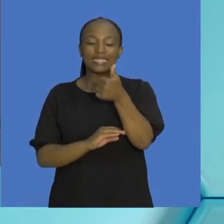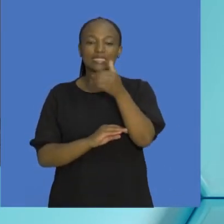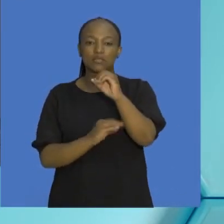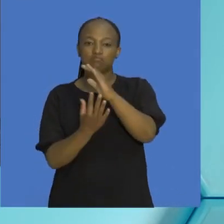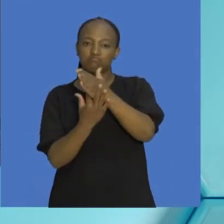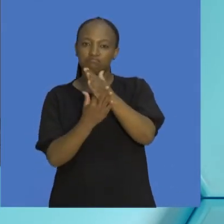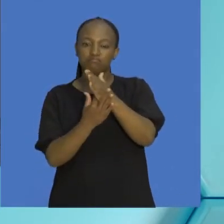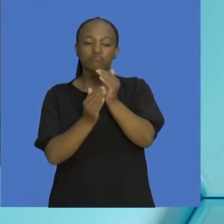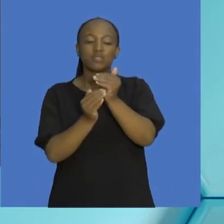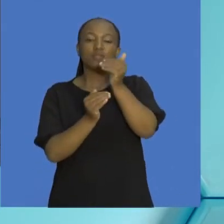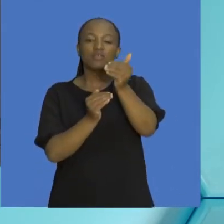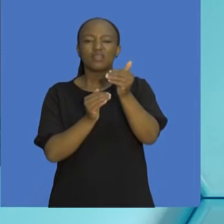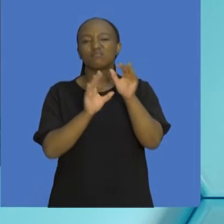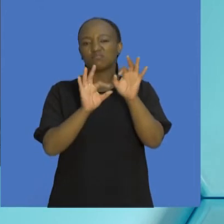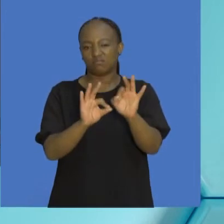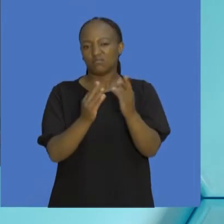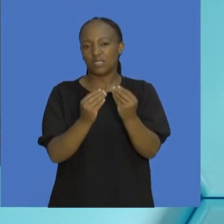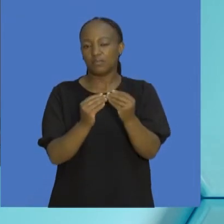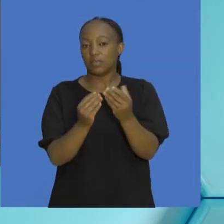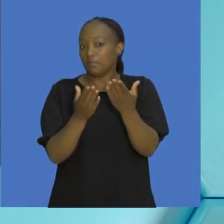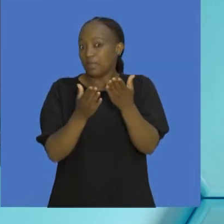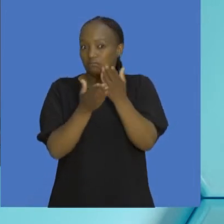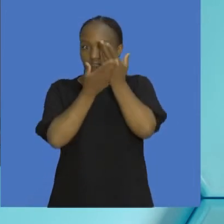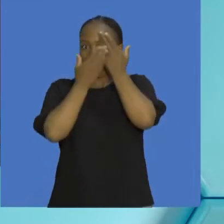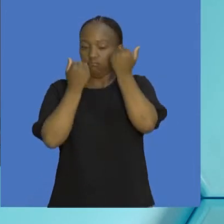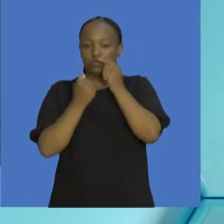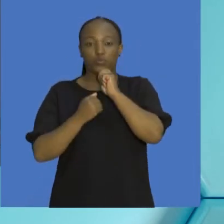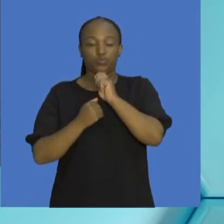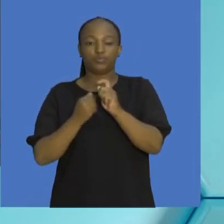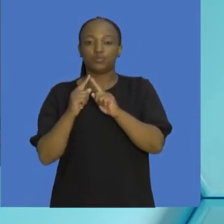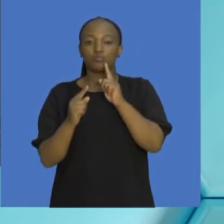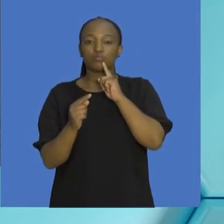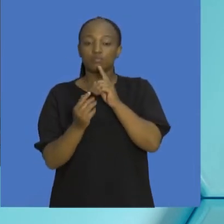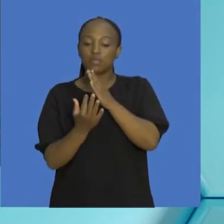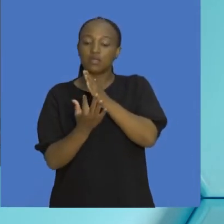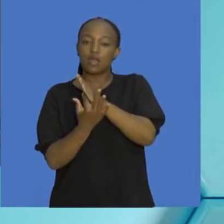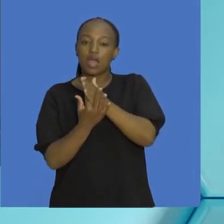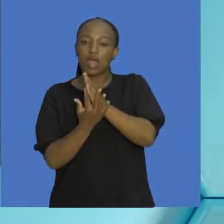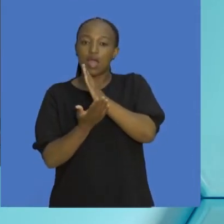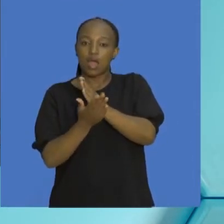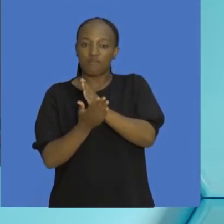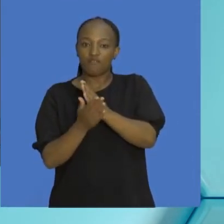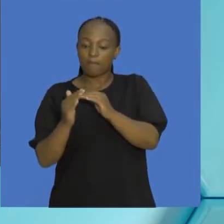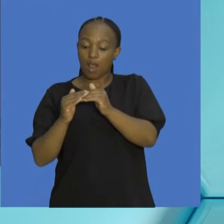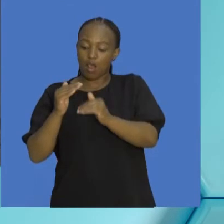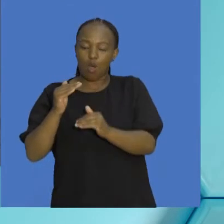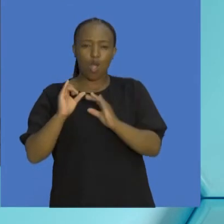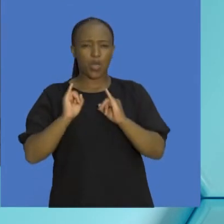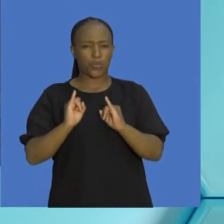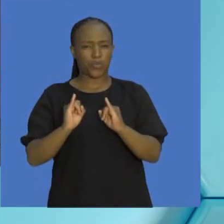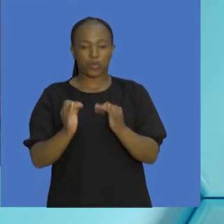that's really excellent. But we don't know. Maybe that half after the median are doing well and the lower are not doing